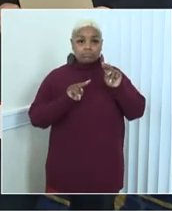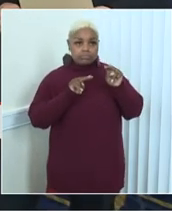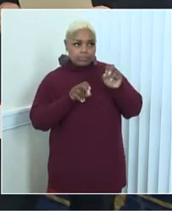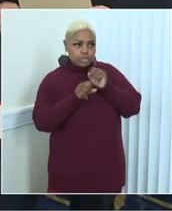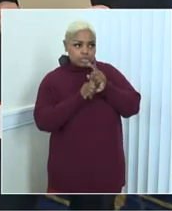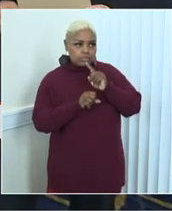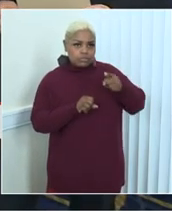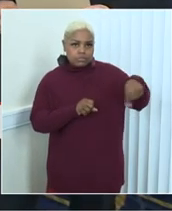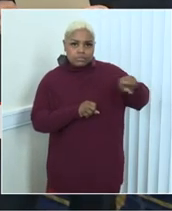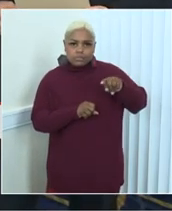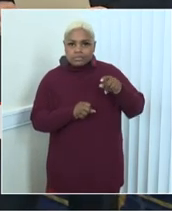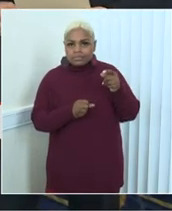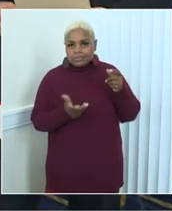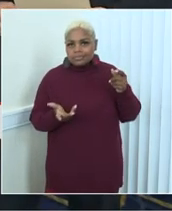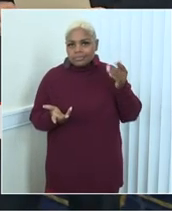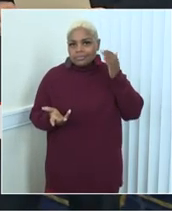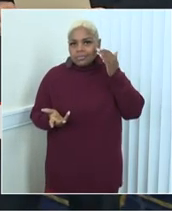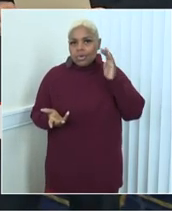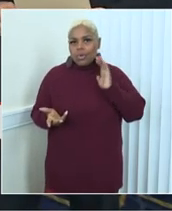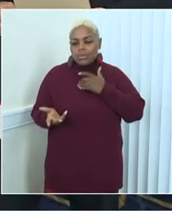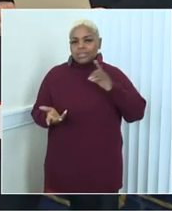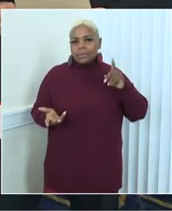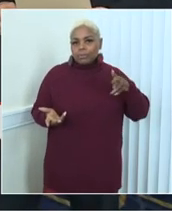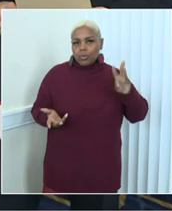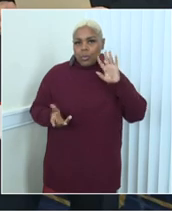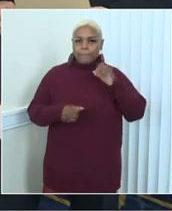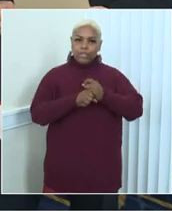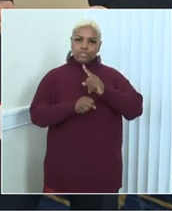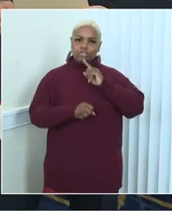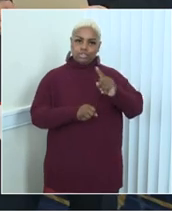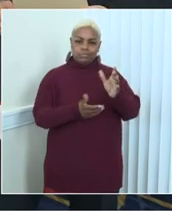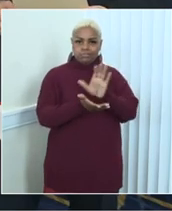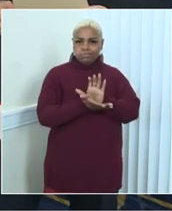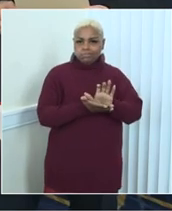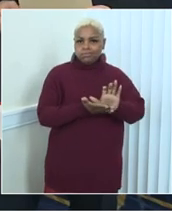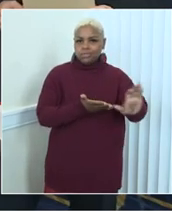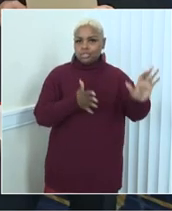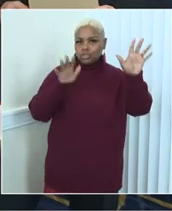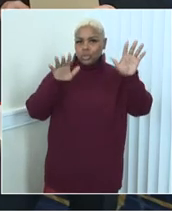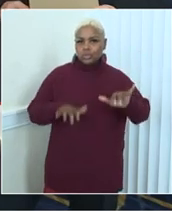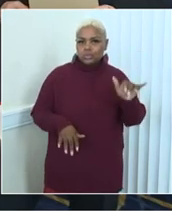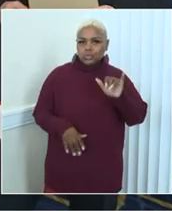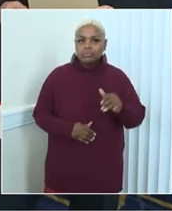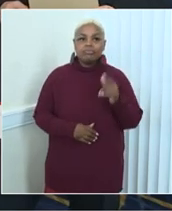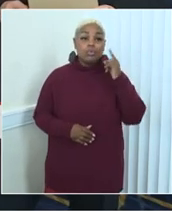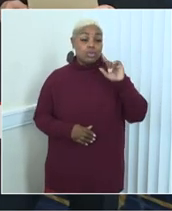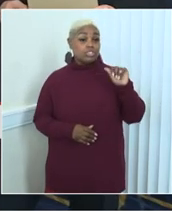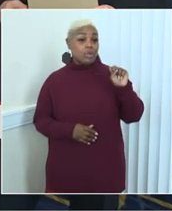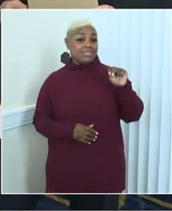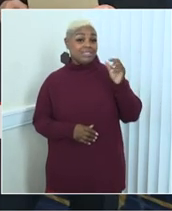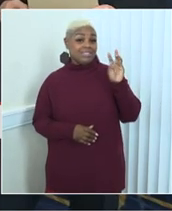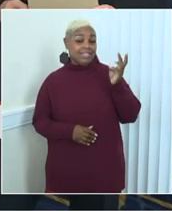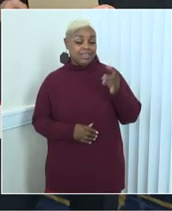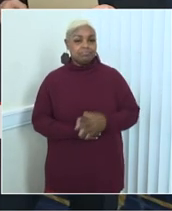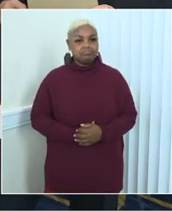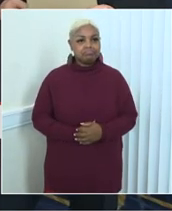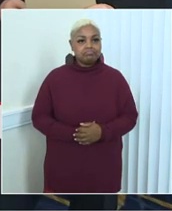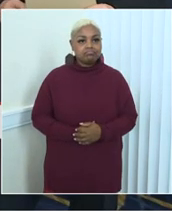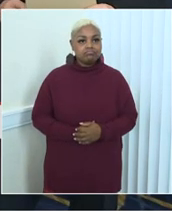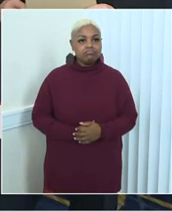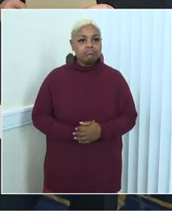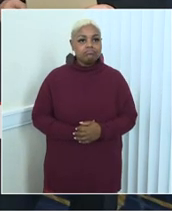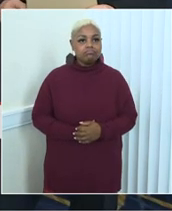out there to ensure that we're clearing the snow as we did on January 6th. Hey, Chief, after last night, are you preparing for Commander's Parade?